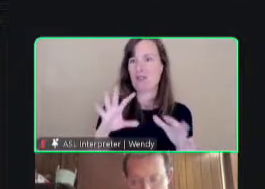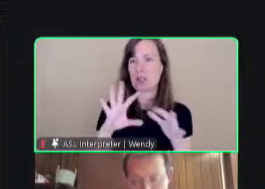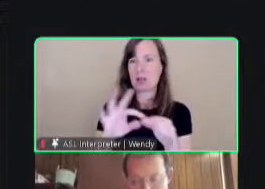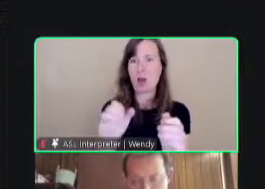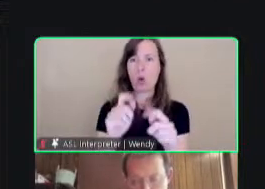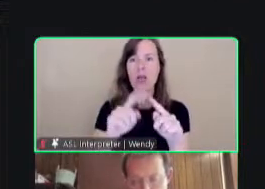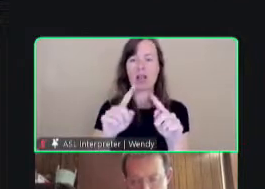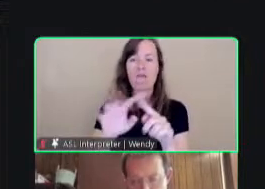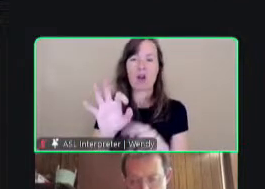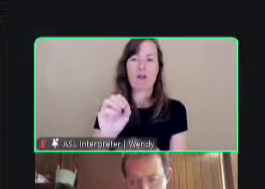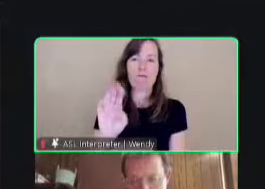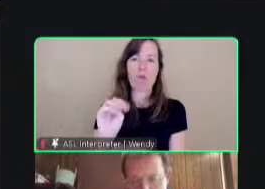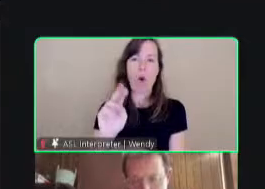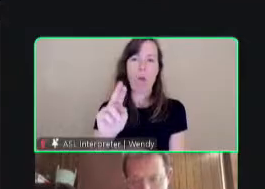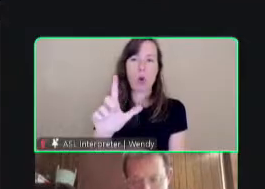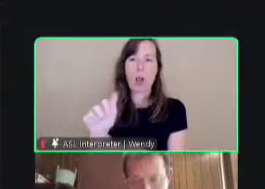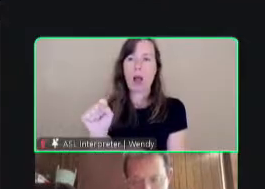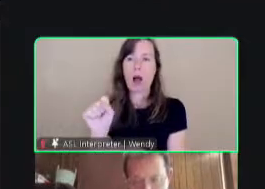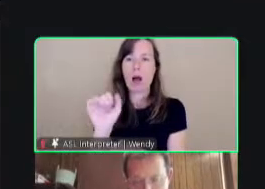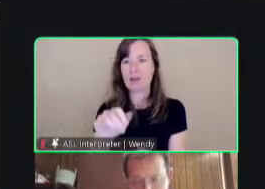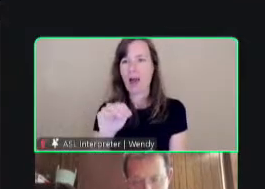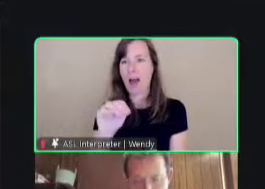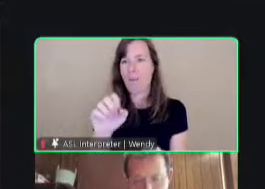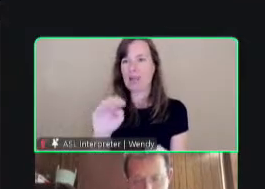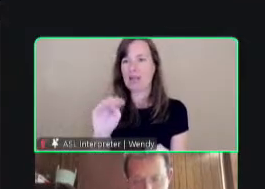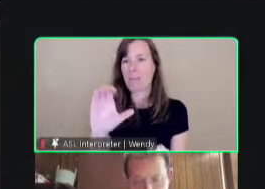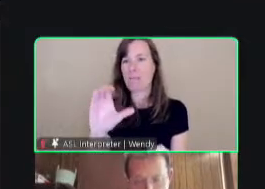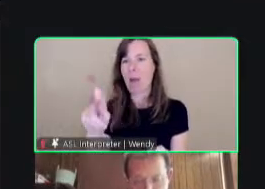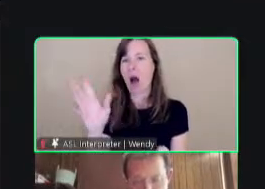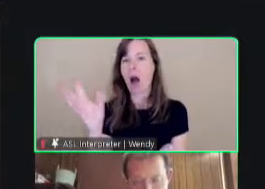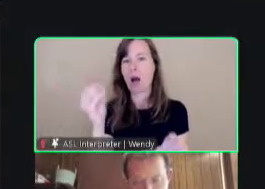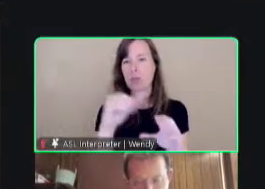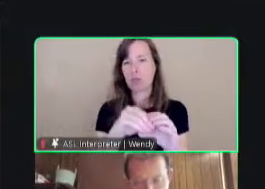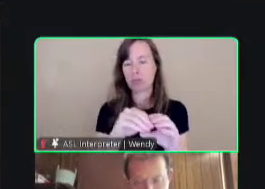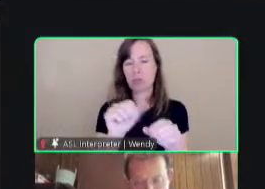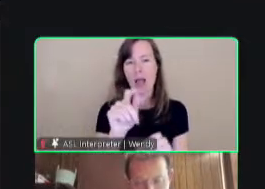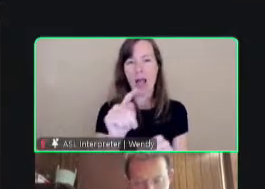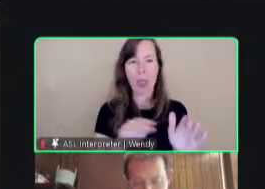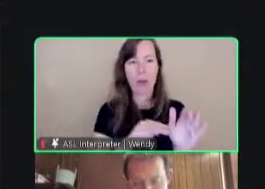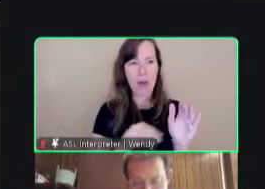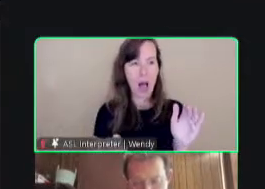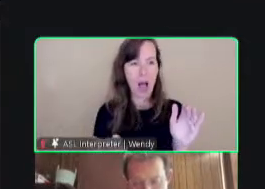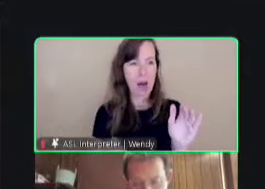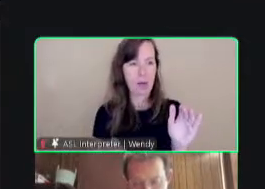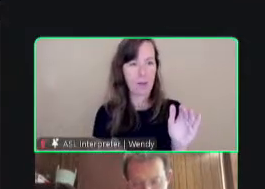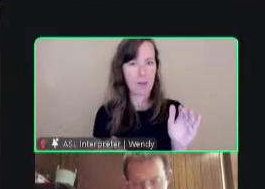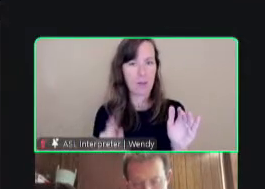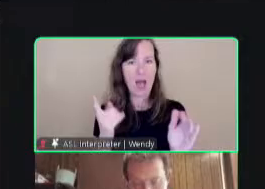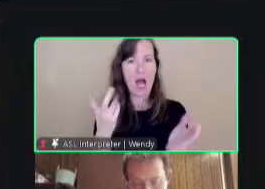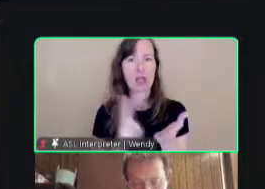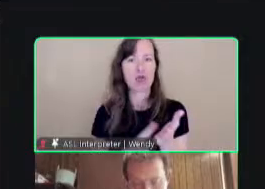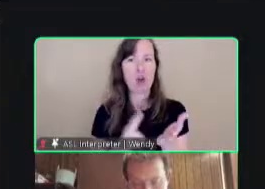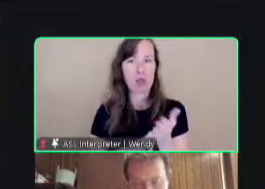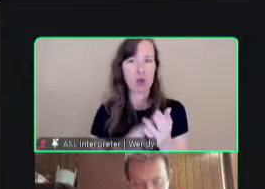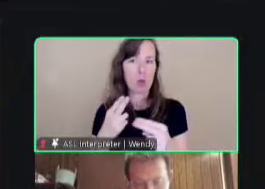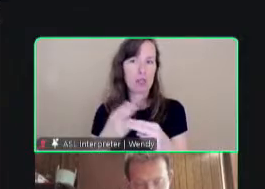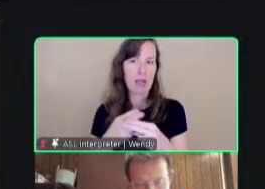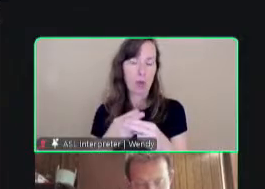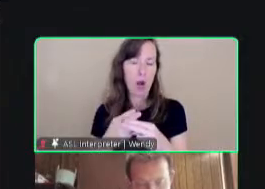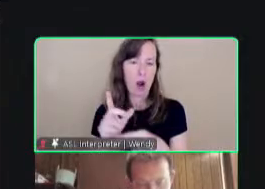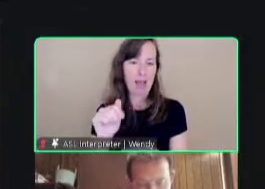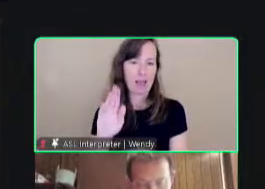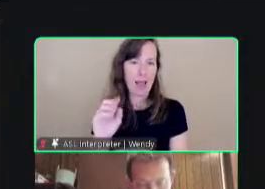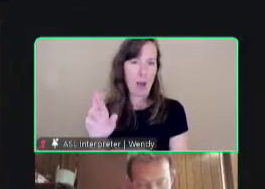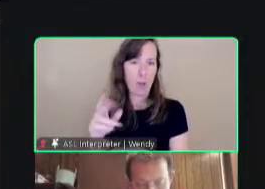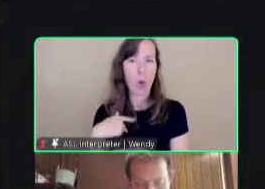that Ms. Mock plugged in there. At the bottom, though, with the contractual temporary labor, we did bump that